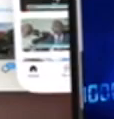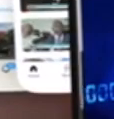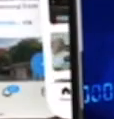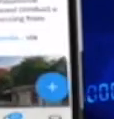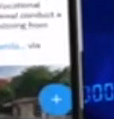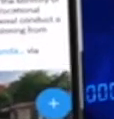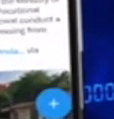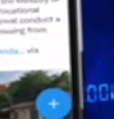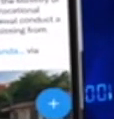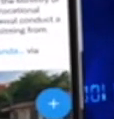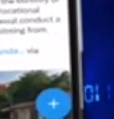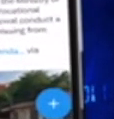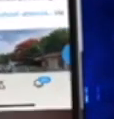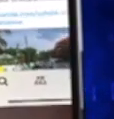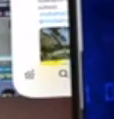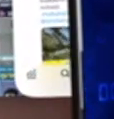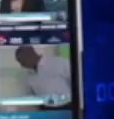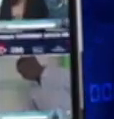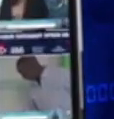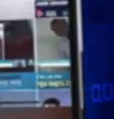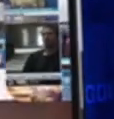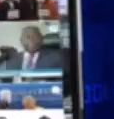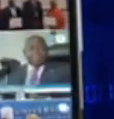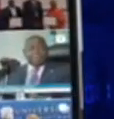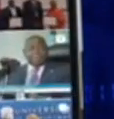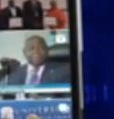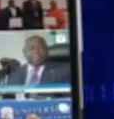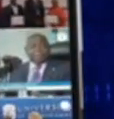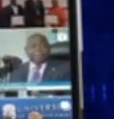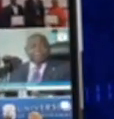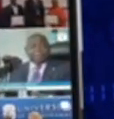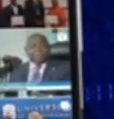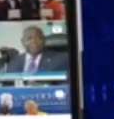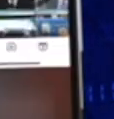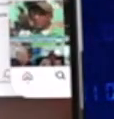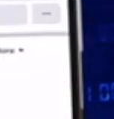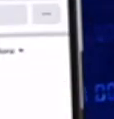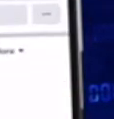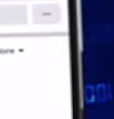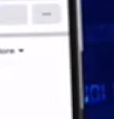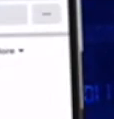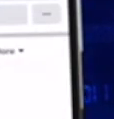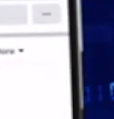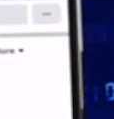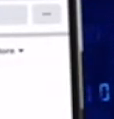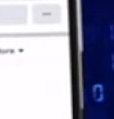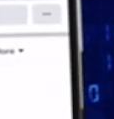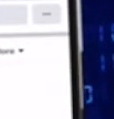or follow us on X, TikTok, Instagram, or Facebook.